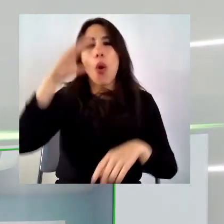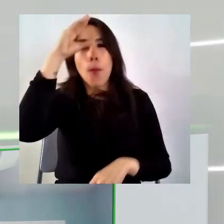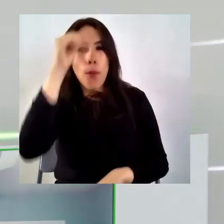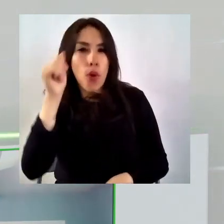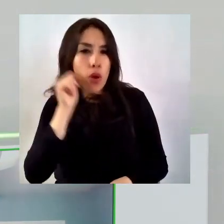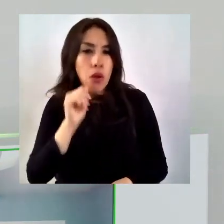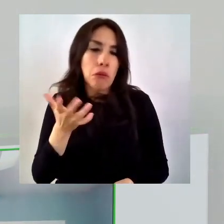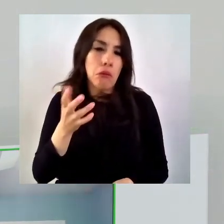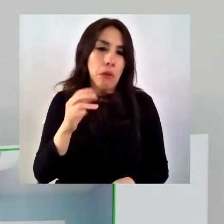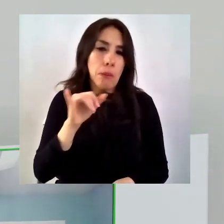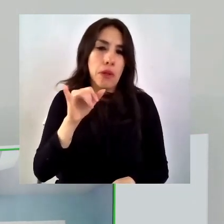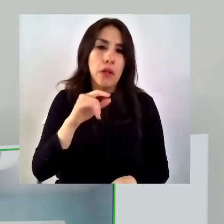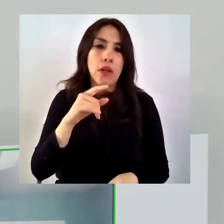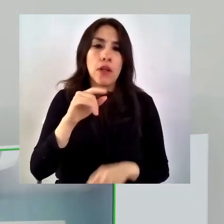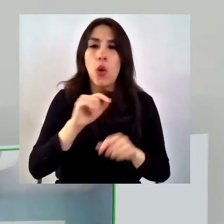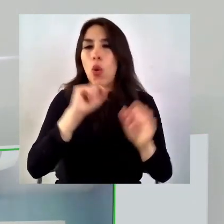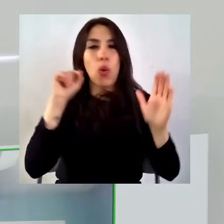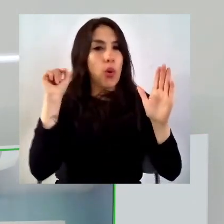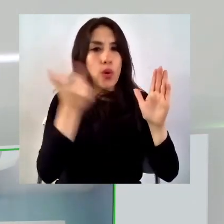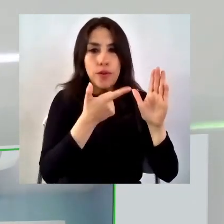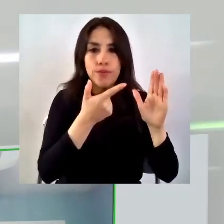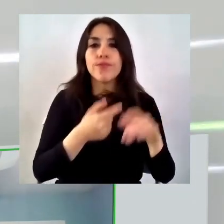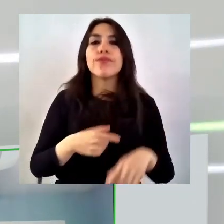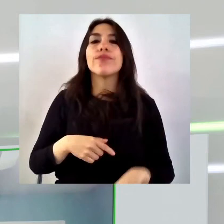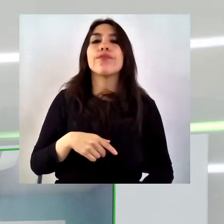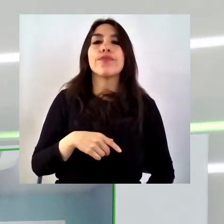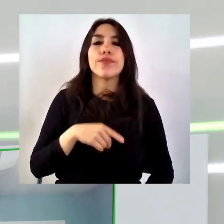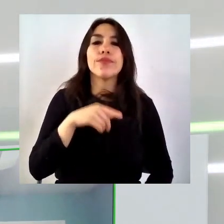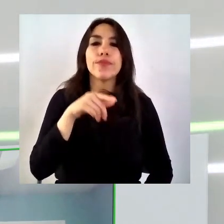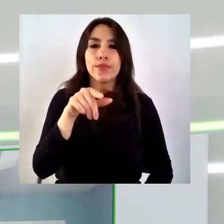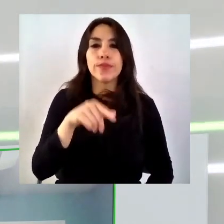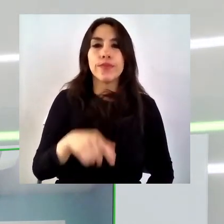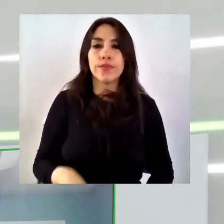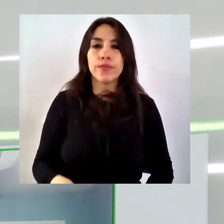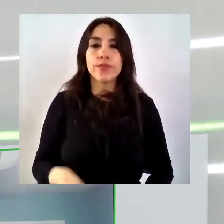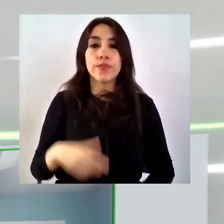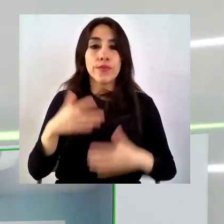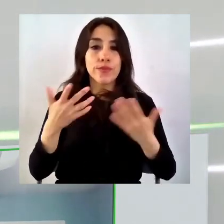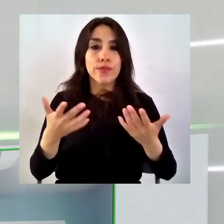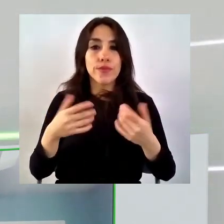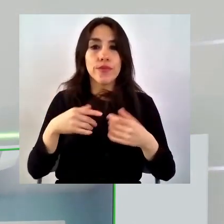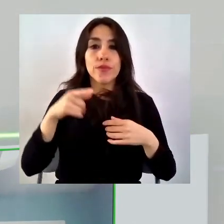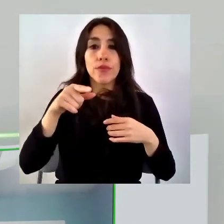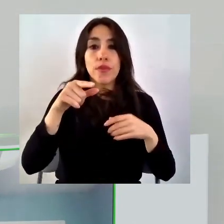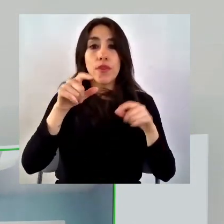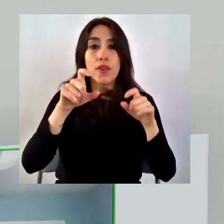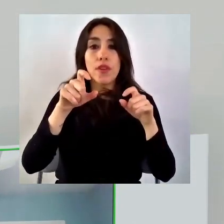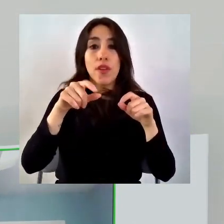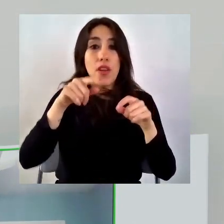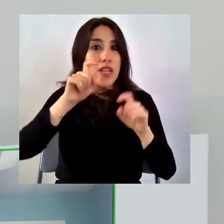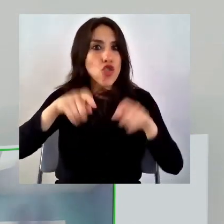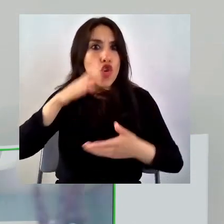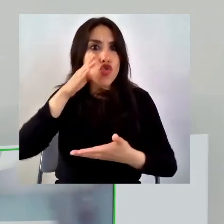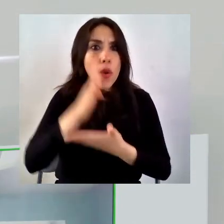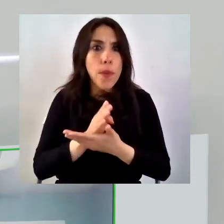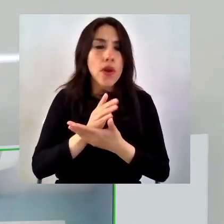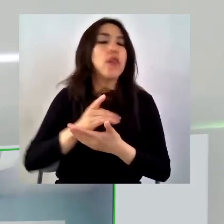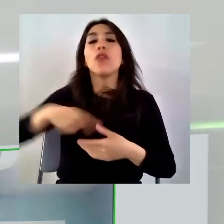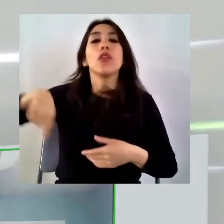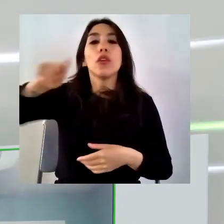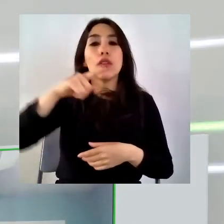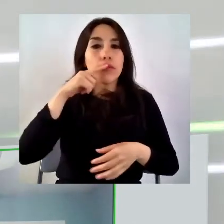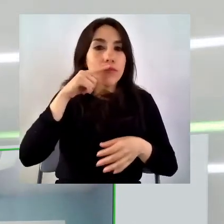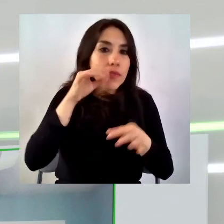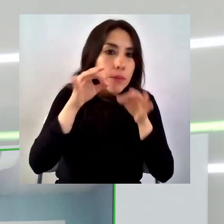more about our Persons with Disabilities Champions Program, our disability ERG initiatives, and that steady